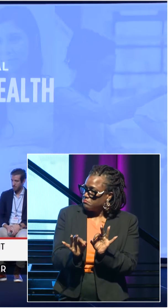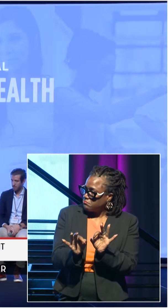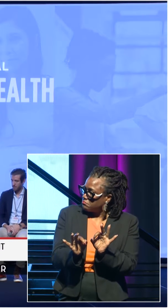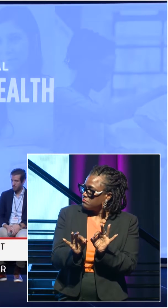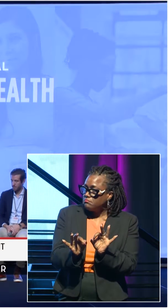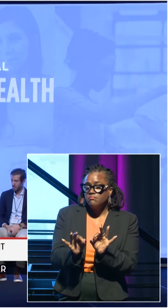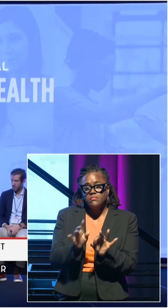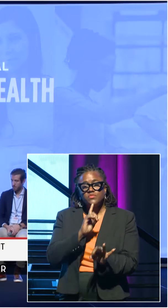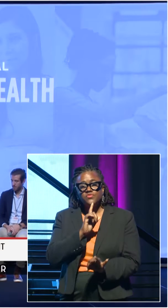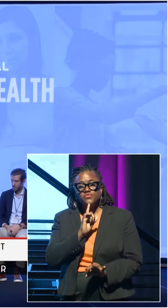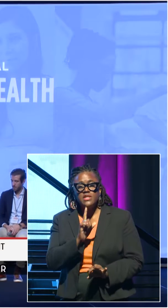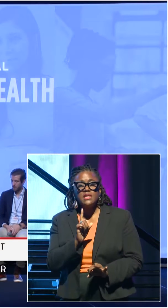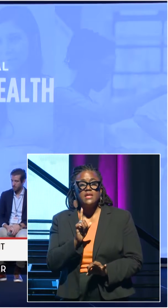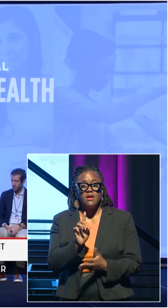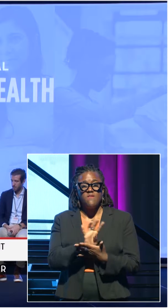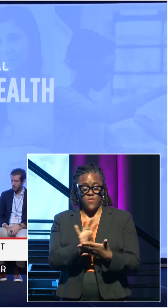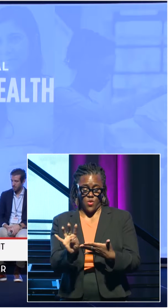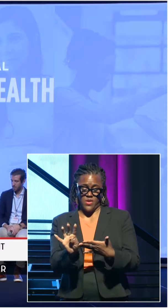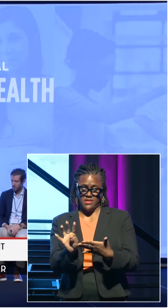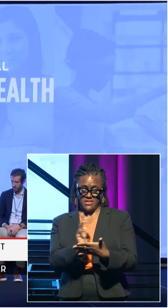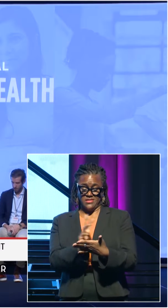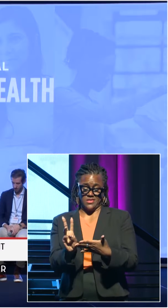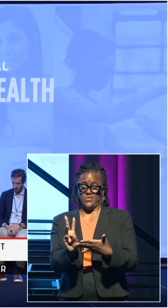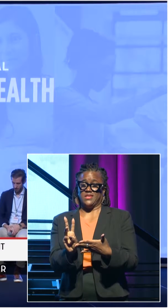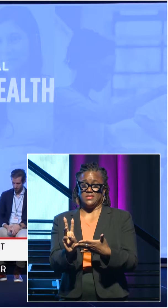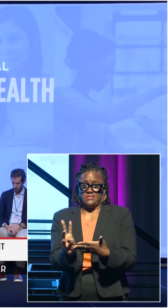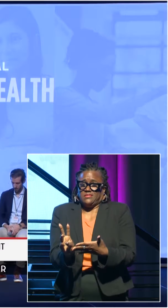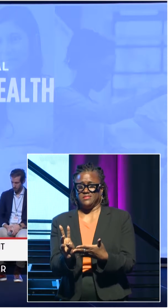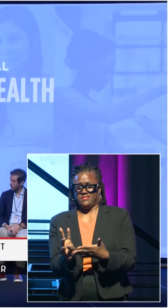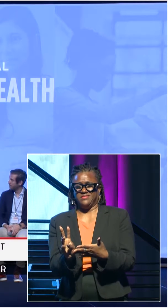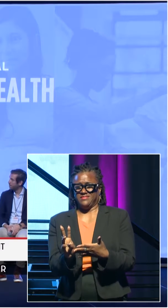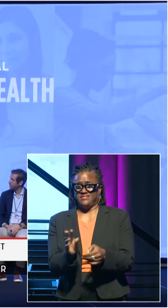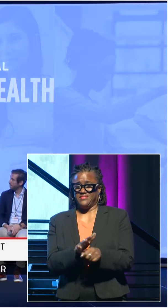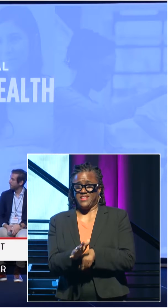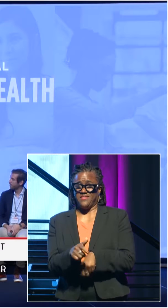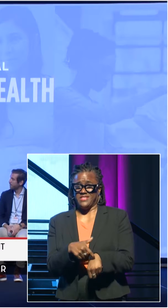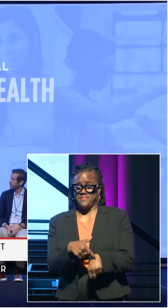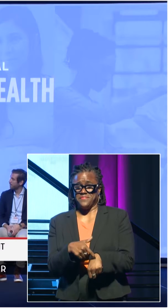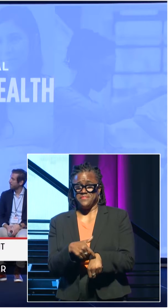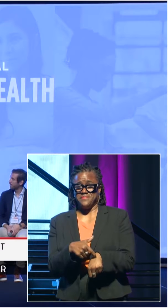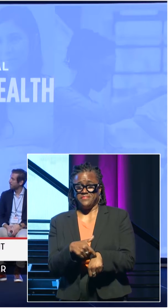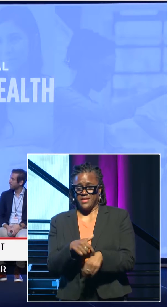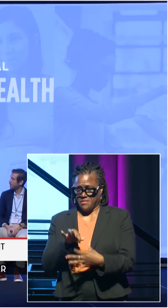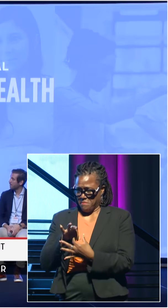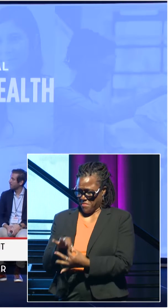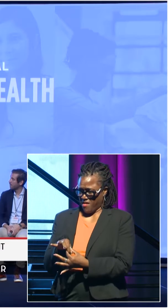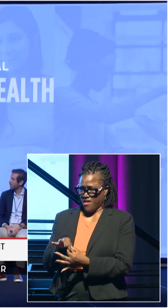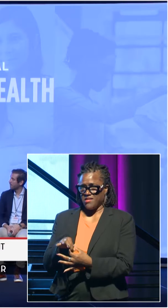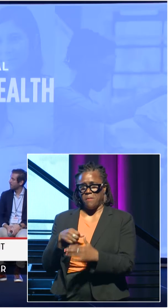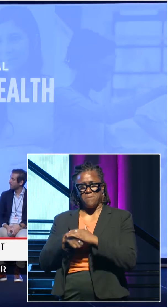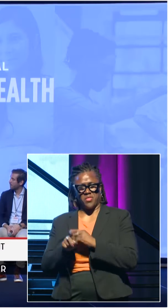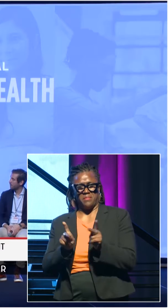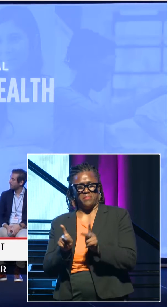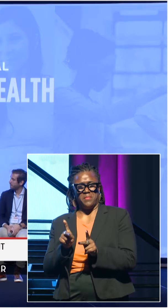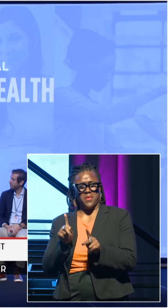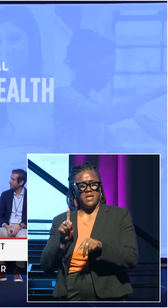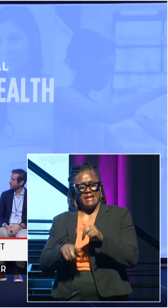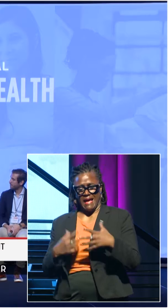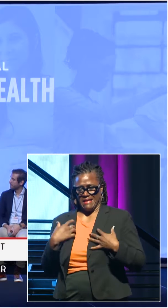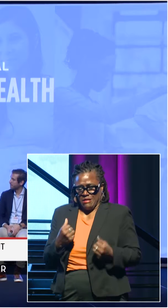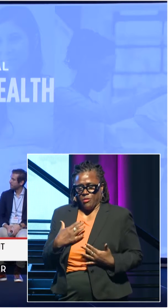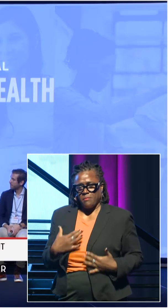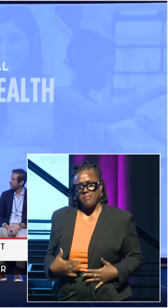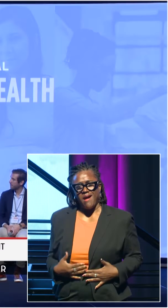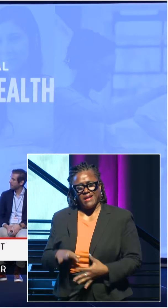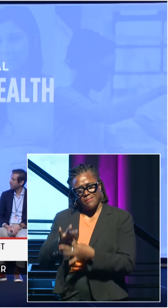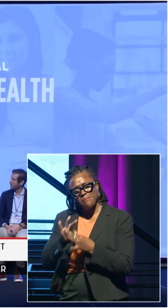because 4 weeks, 6 weeks clearly is just not enough time as birthing people to heal our body and